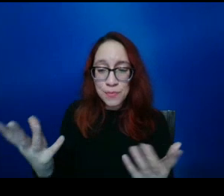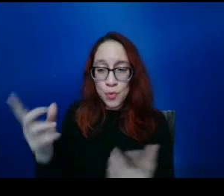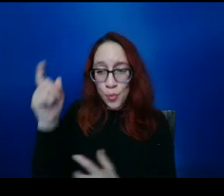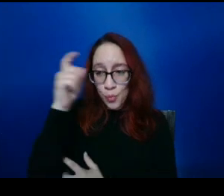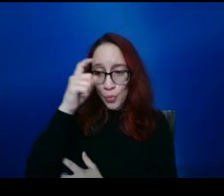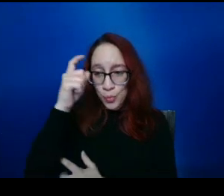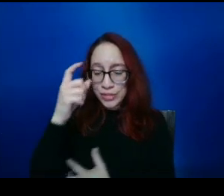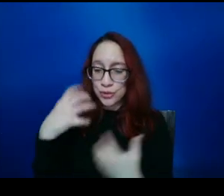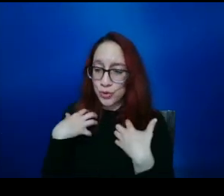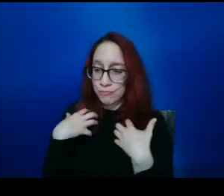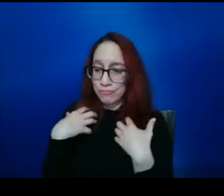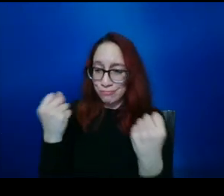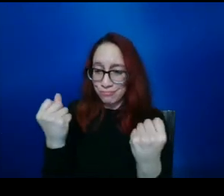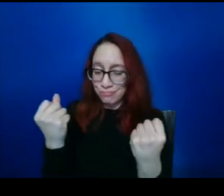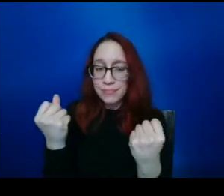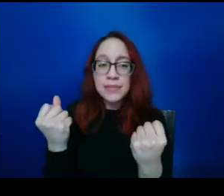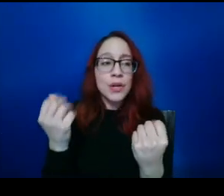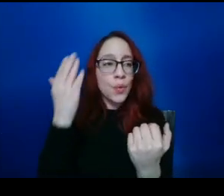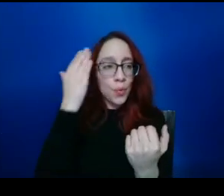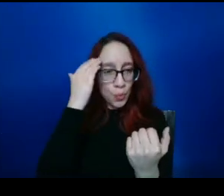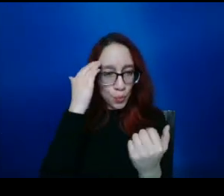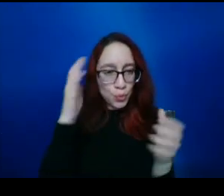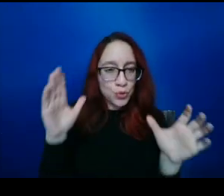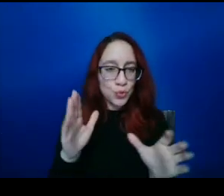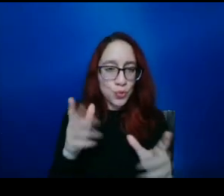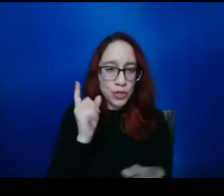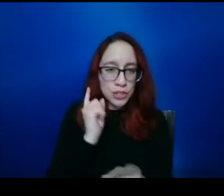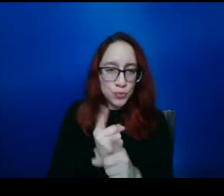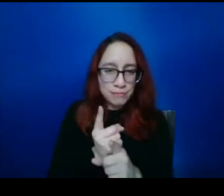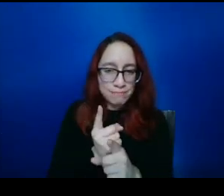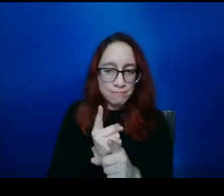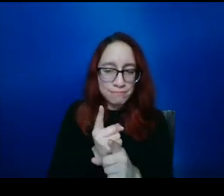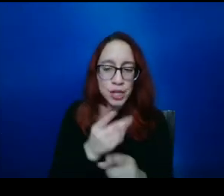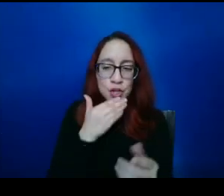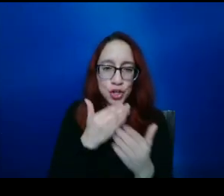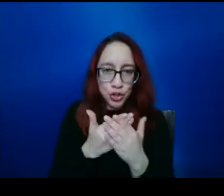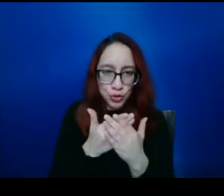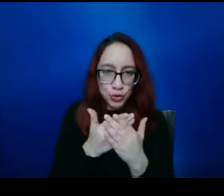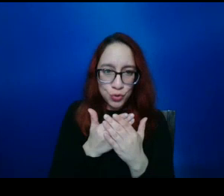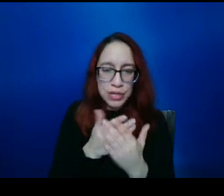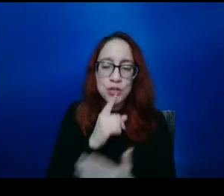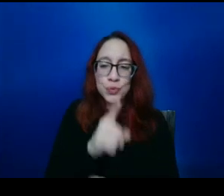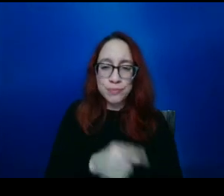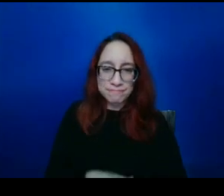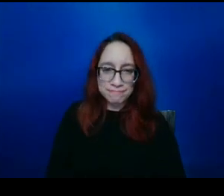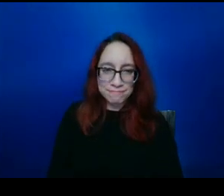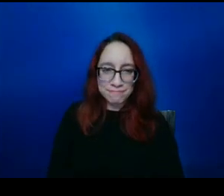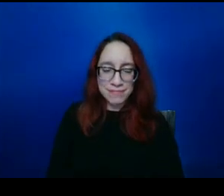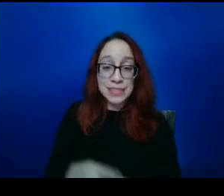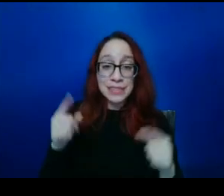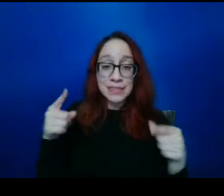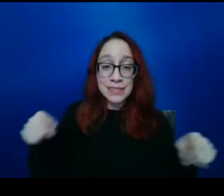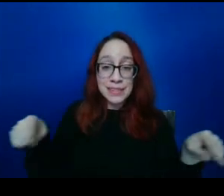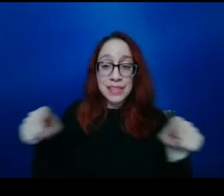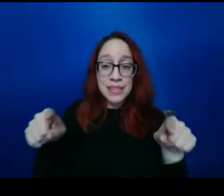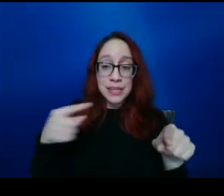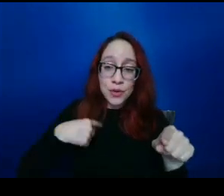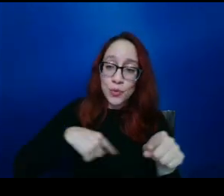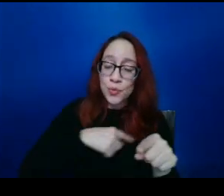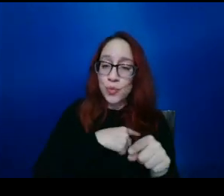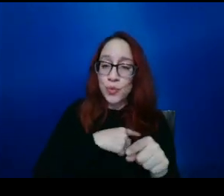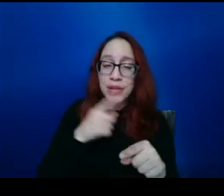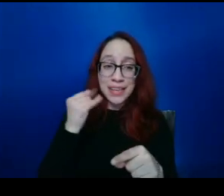and courage to know and do what is right, good, and true. May they and we speak